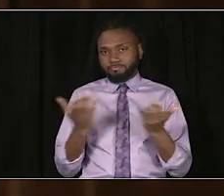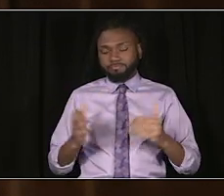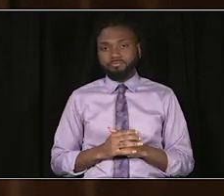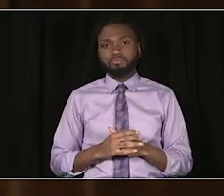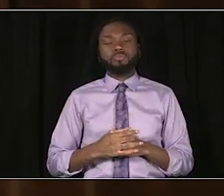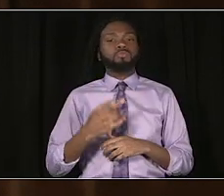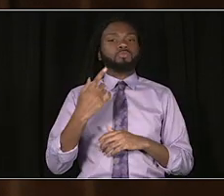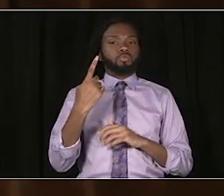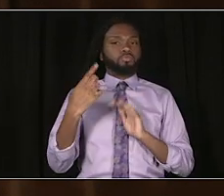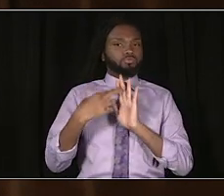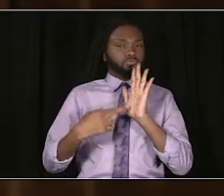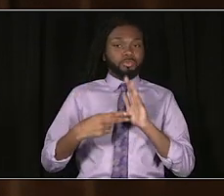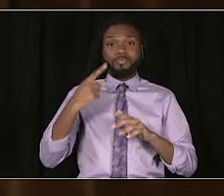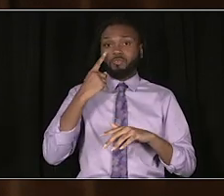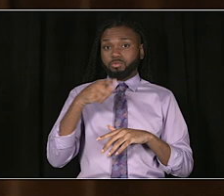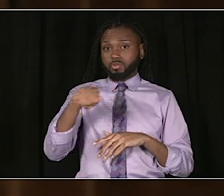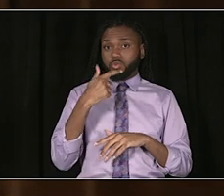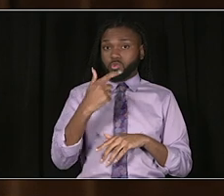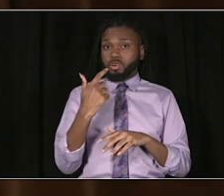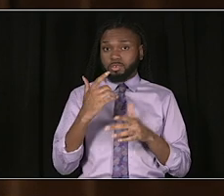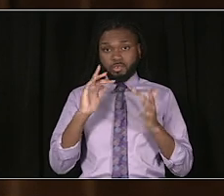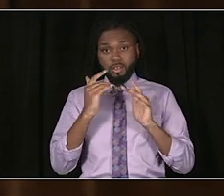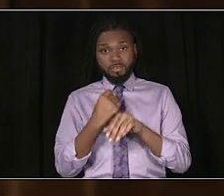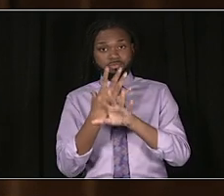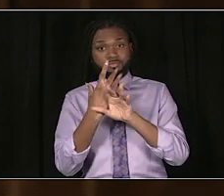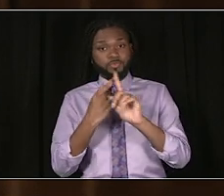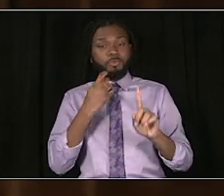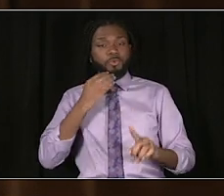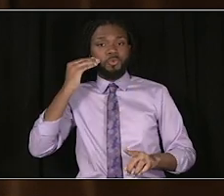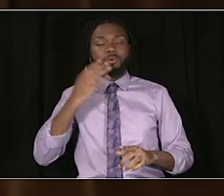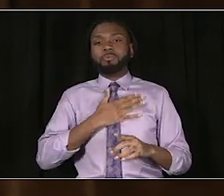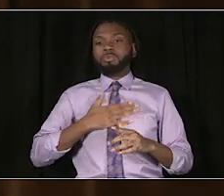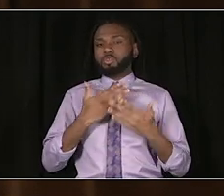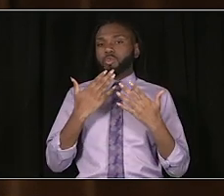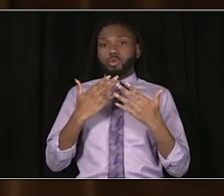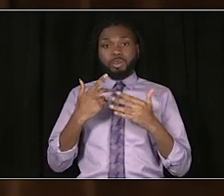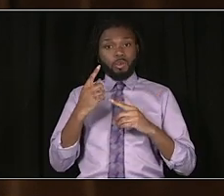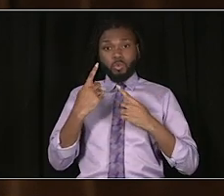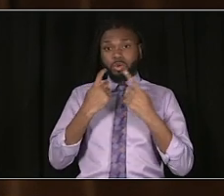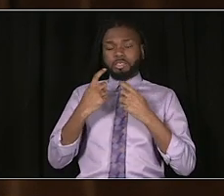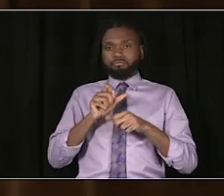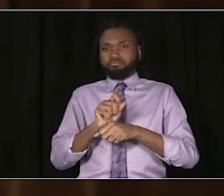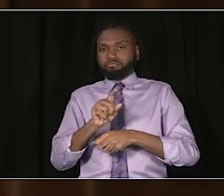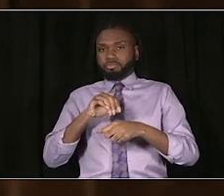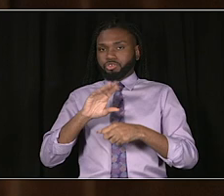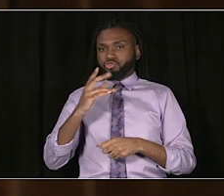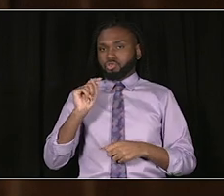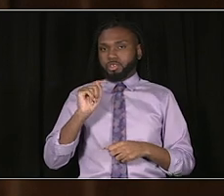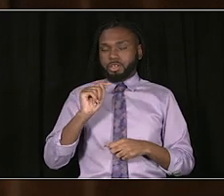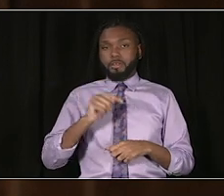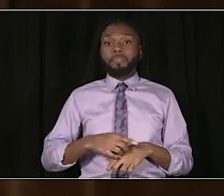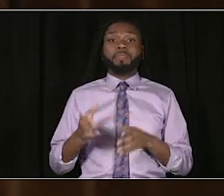piece of housekeeping. For our virtual audience that is watching right now at home, please enter your questions into the chat. For